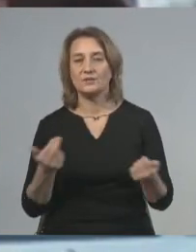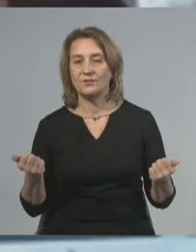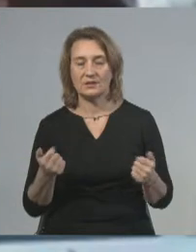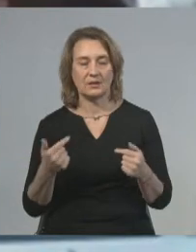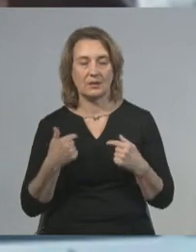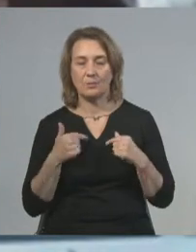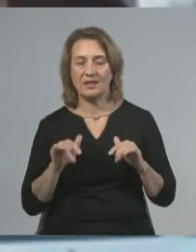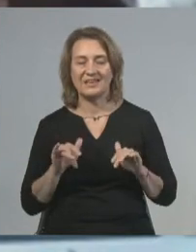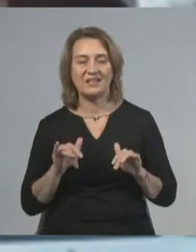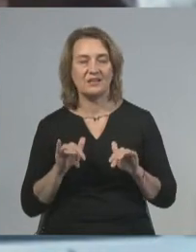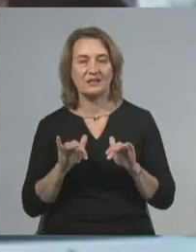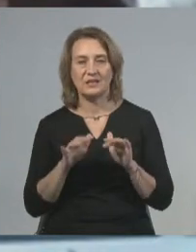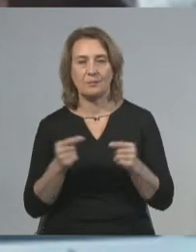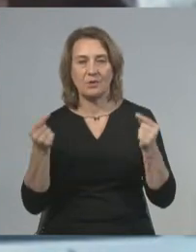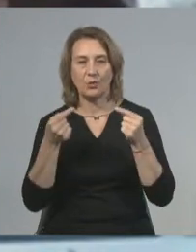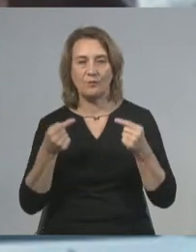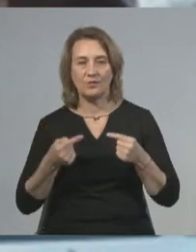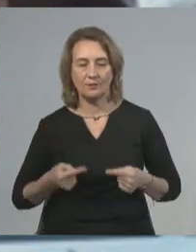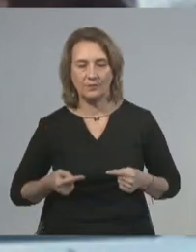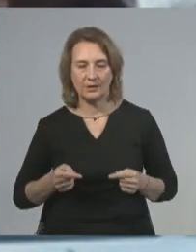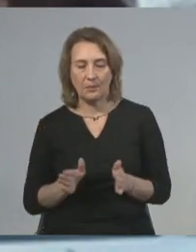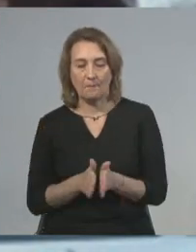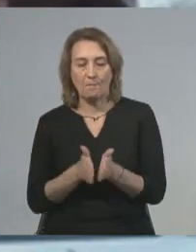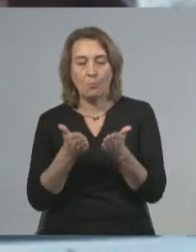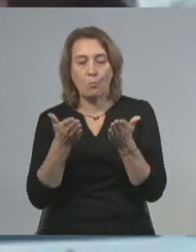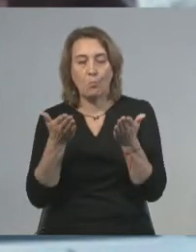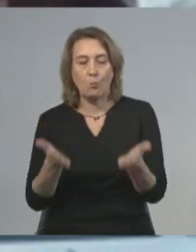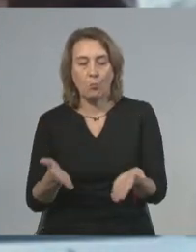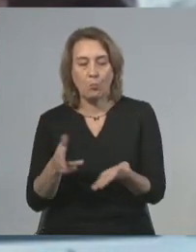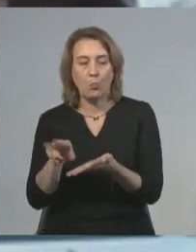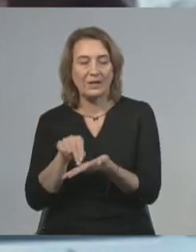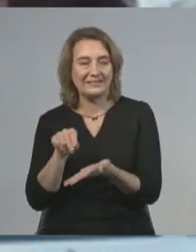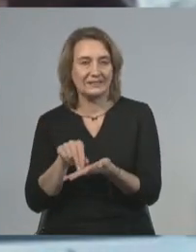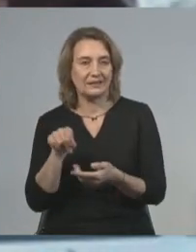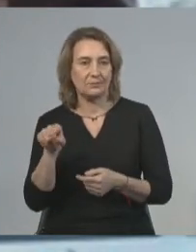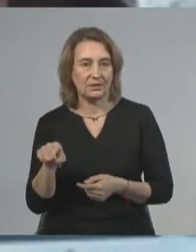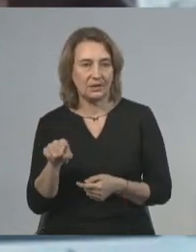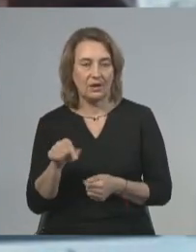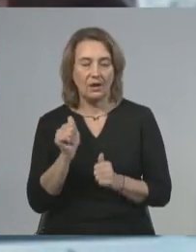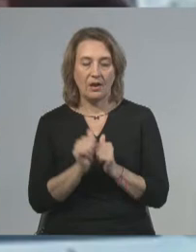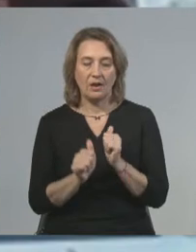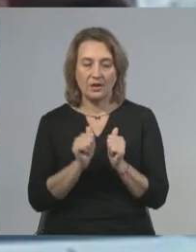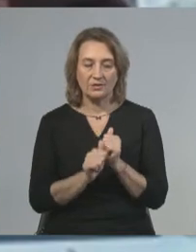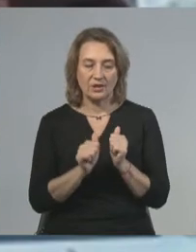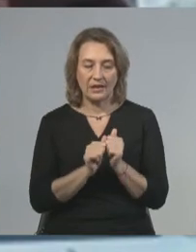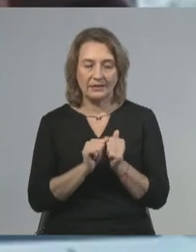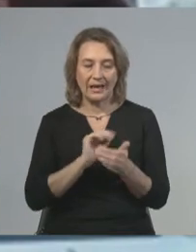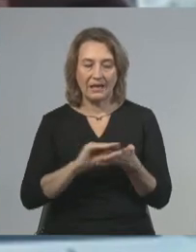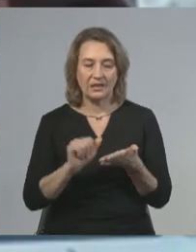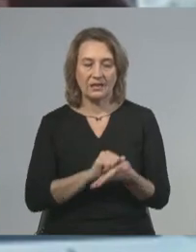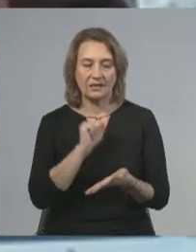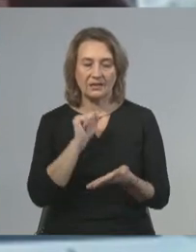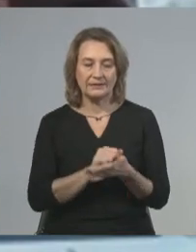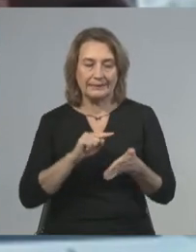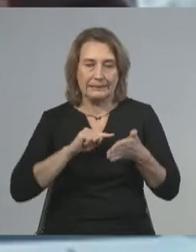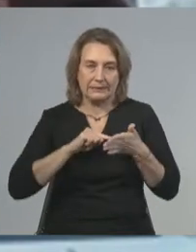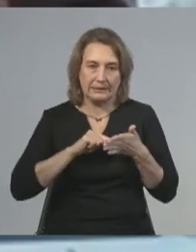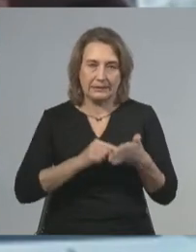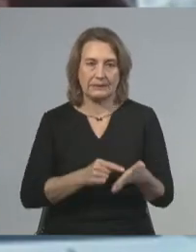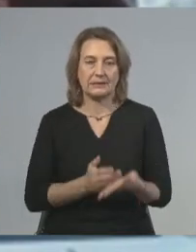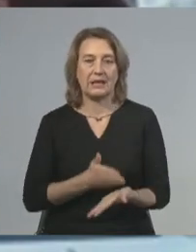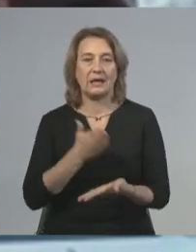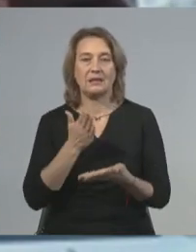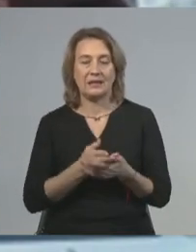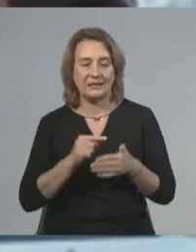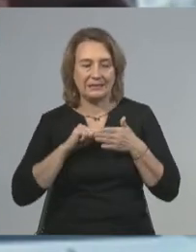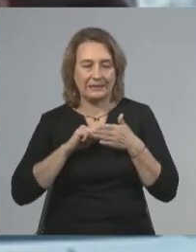pressure a lot of editorial pressure a lot of peer pressure i would say different media but still uh this is something that we need to